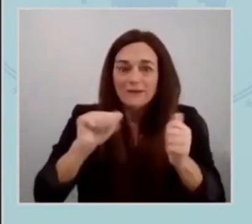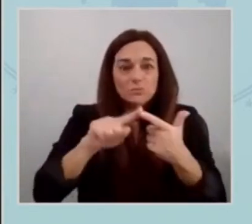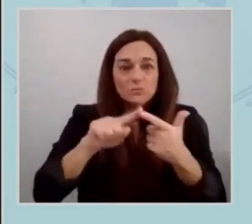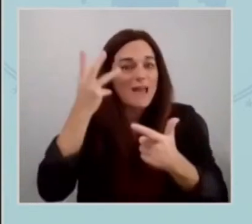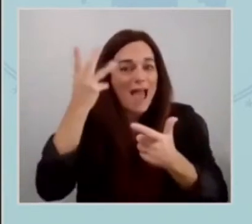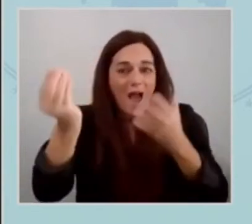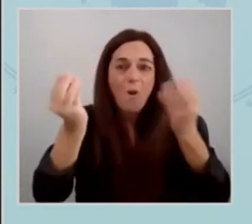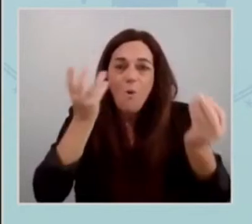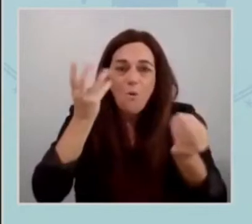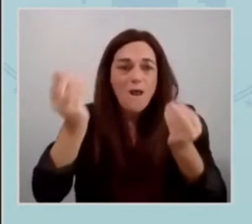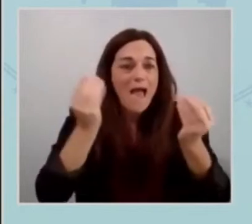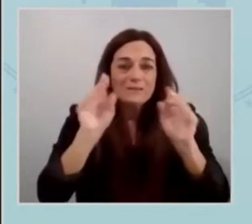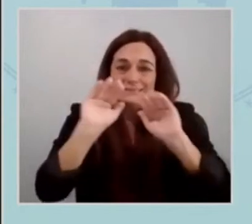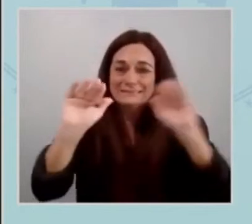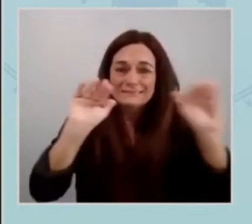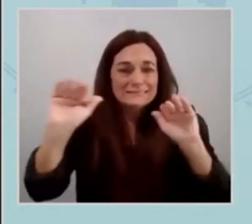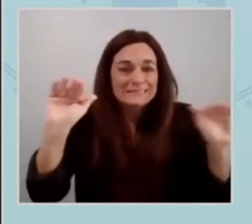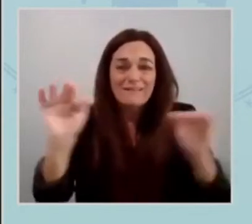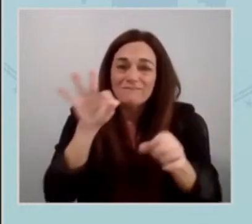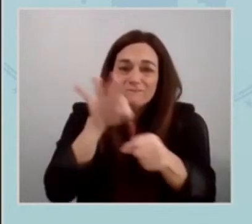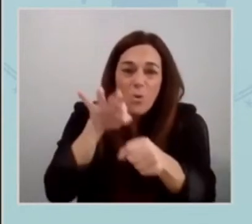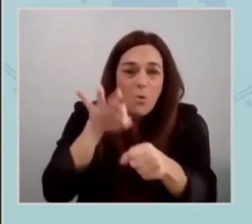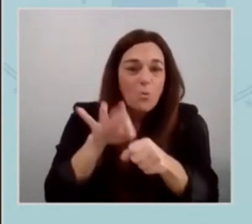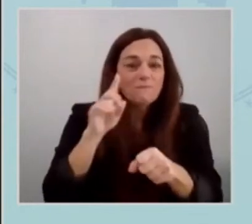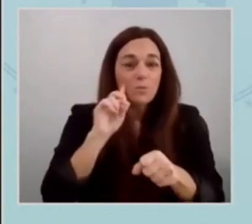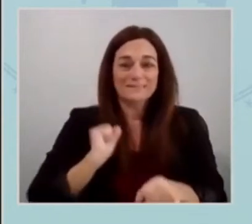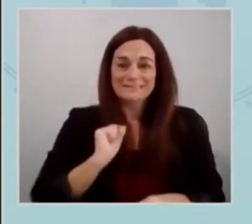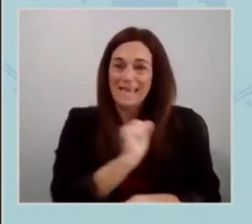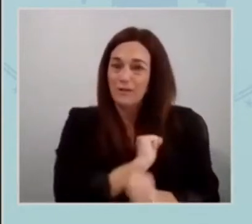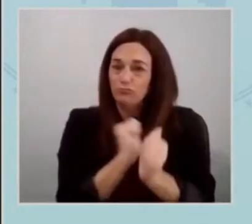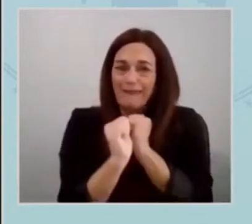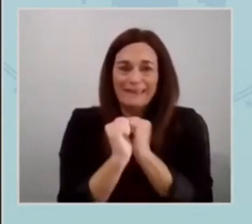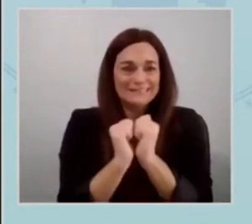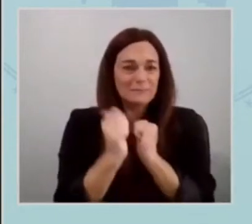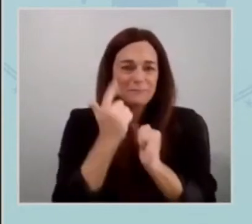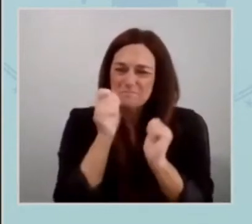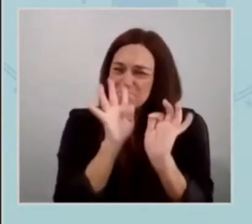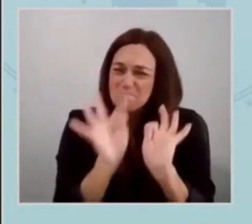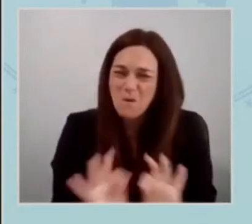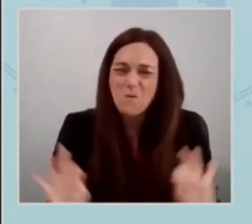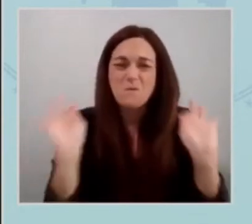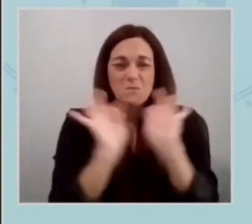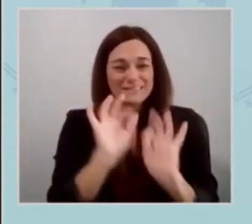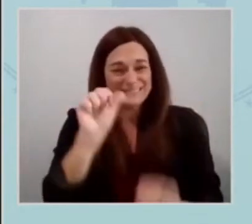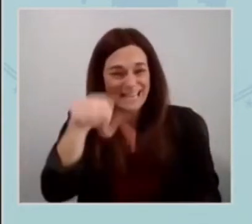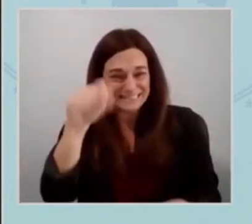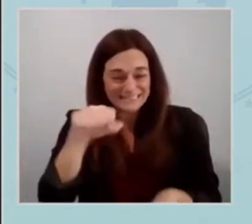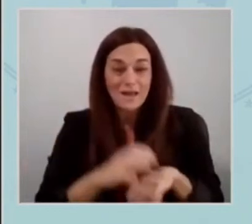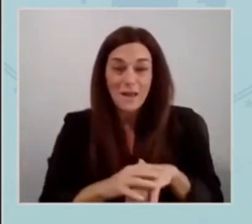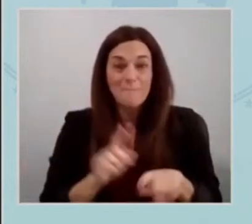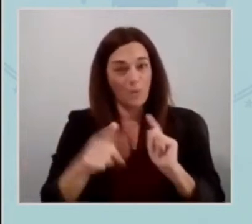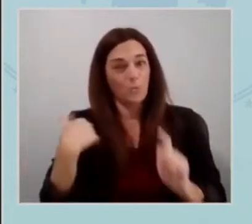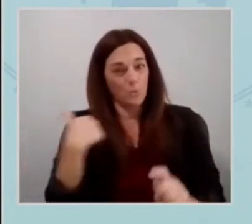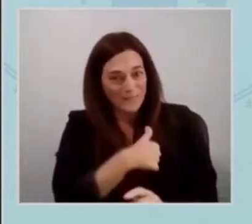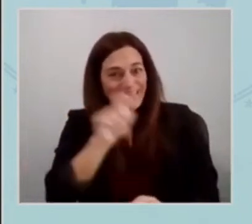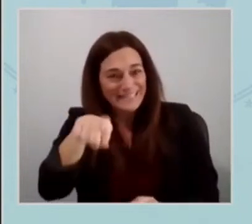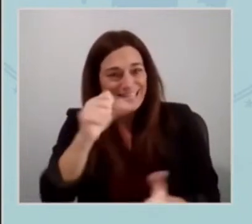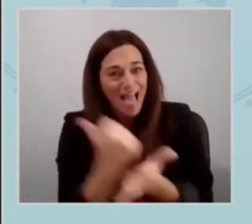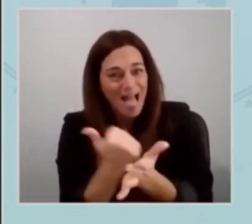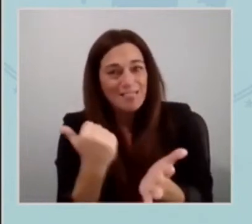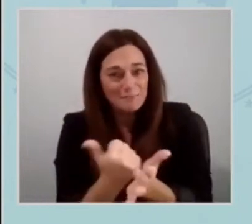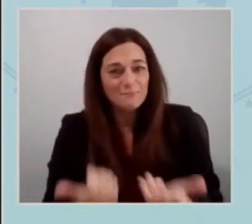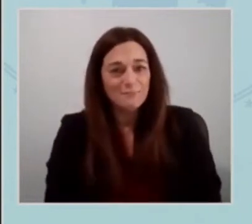of course I'm here in Georgia, so of course we're trying to get out and make sure we get people to vote for the Senate race, and because it's